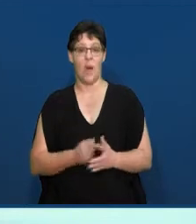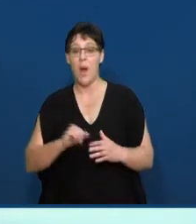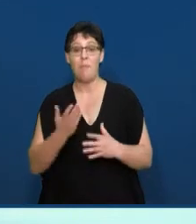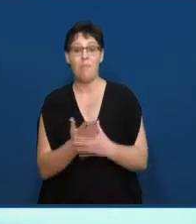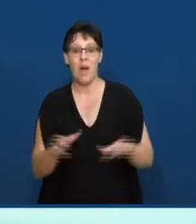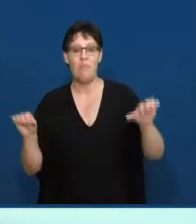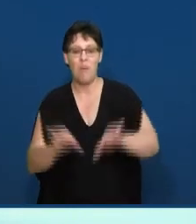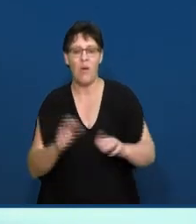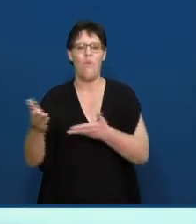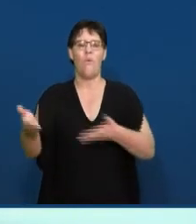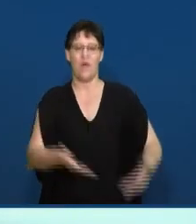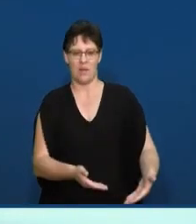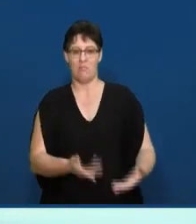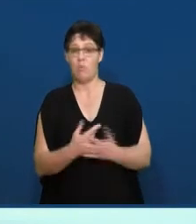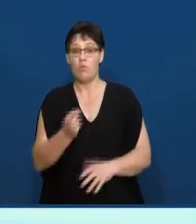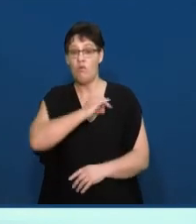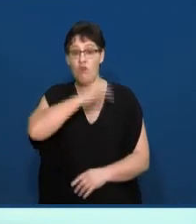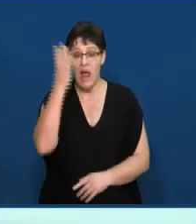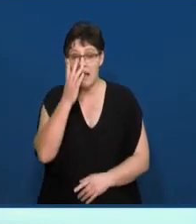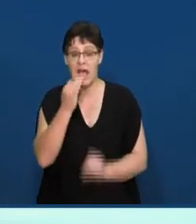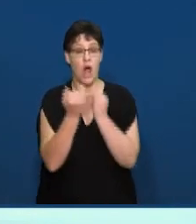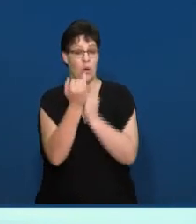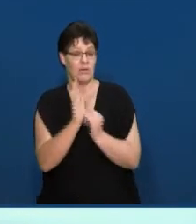Welcome back from the break, guys. Don't forget to enter